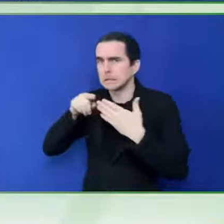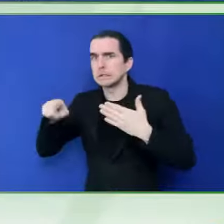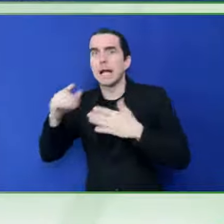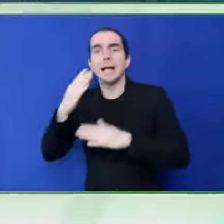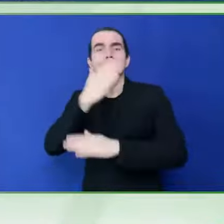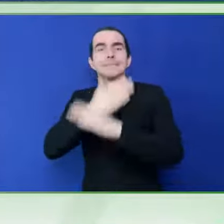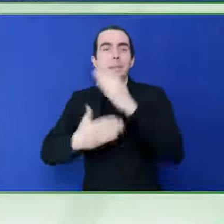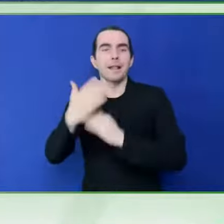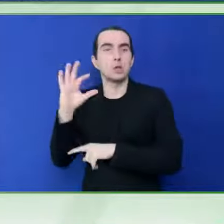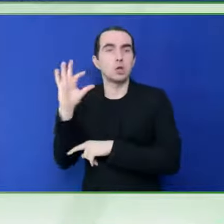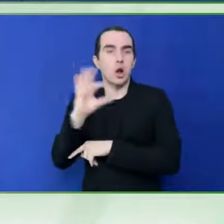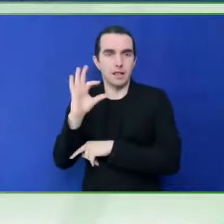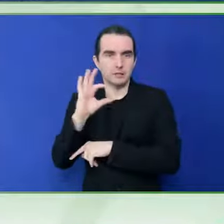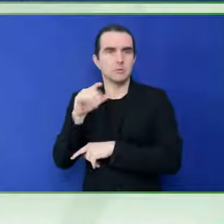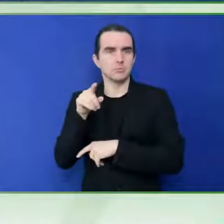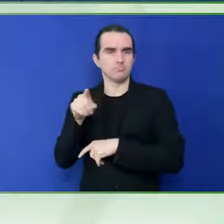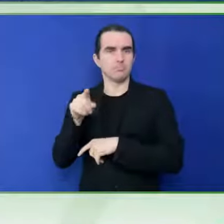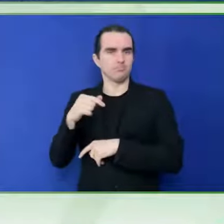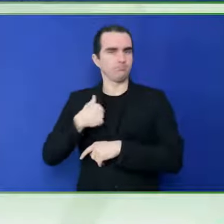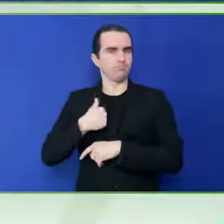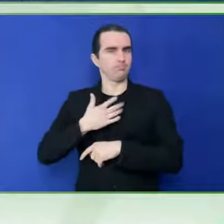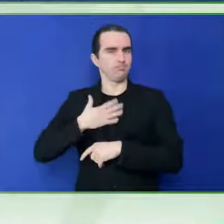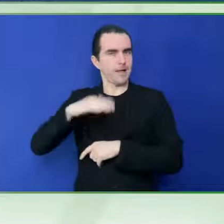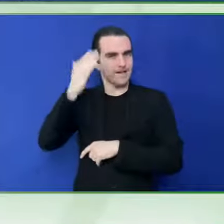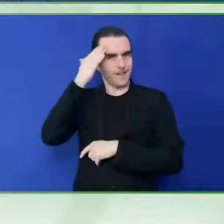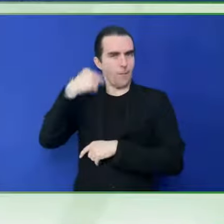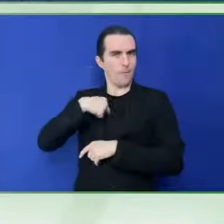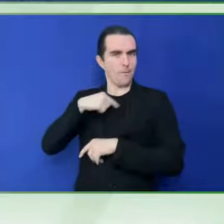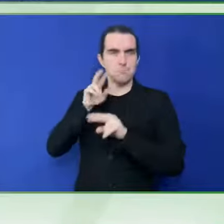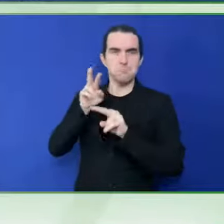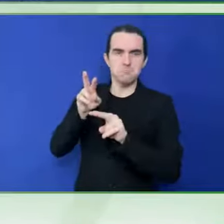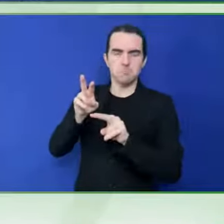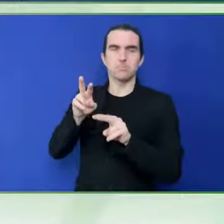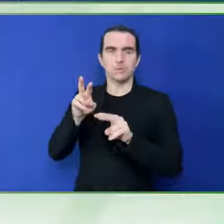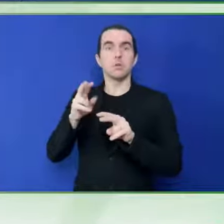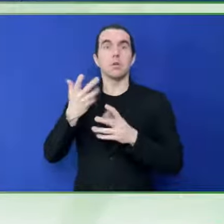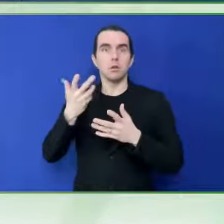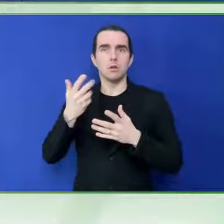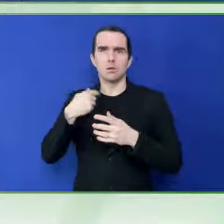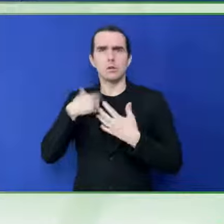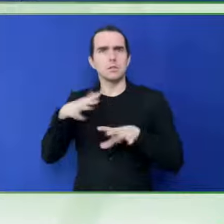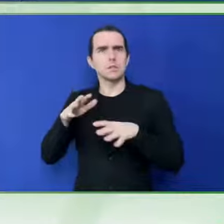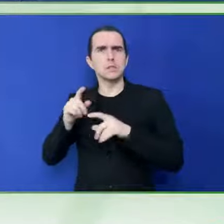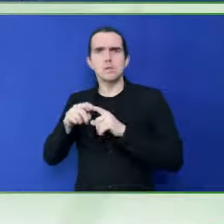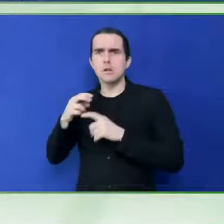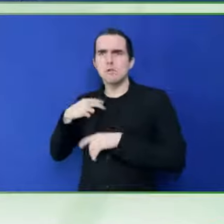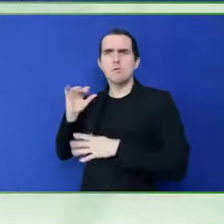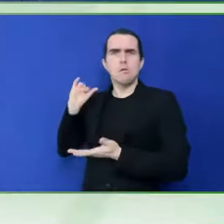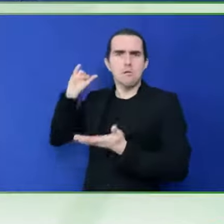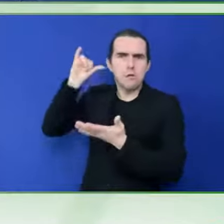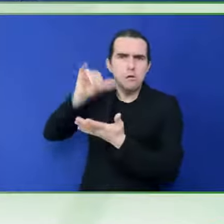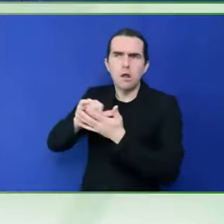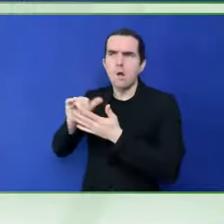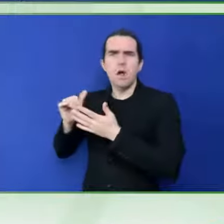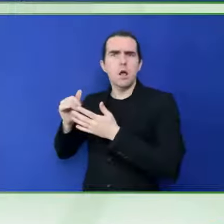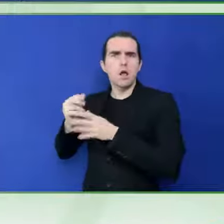that. We'll take note of the room, where everything is, what height things